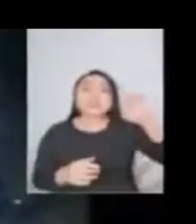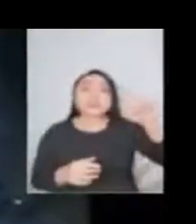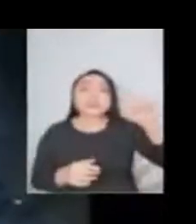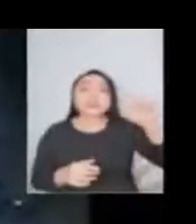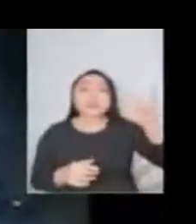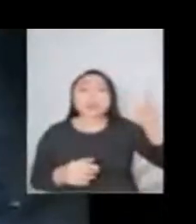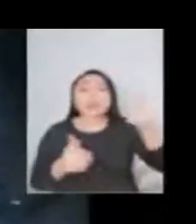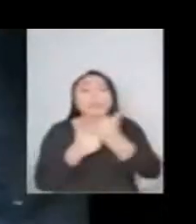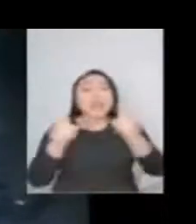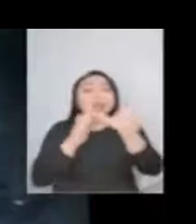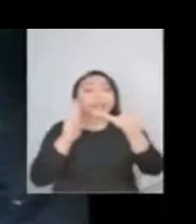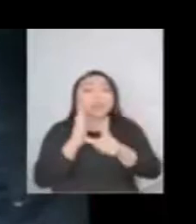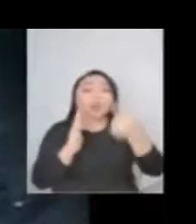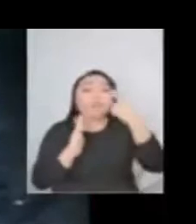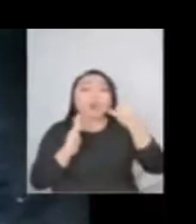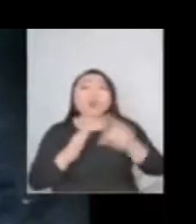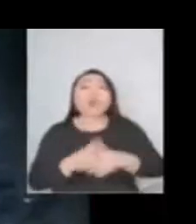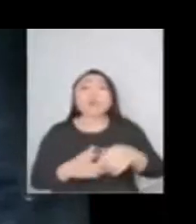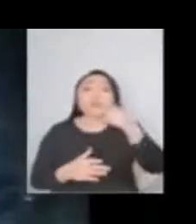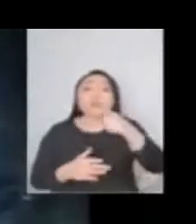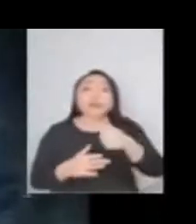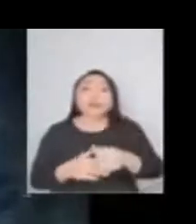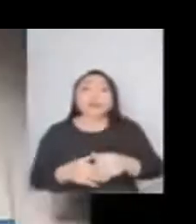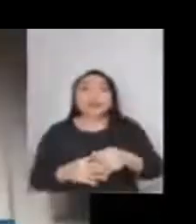until 50% of their personnel are women.